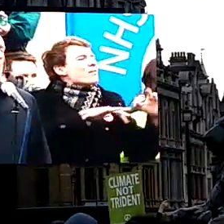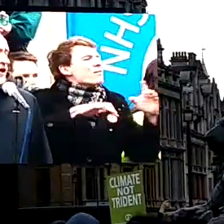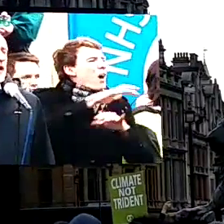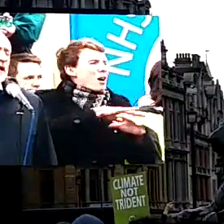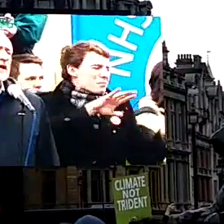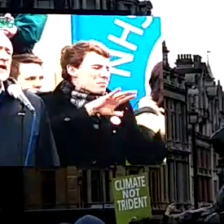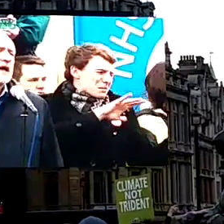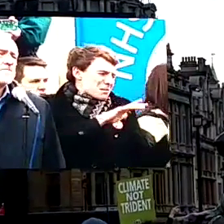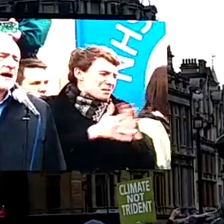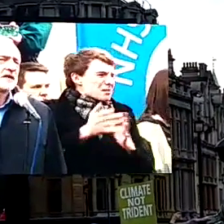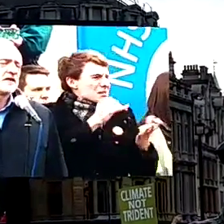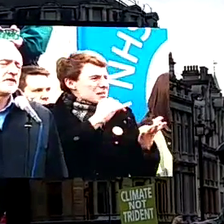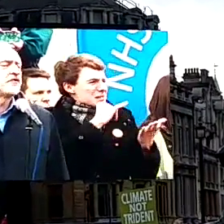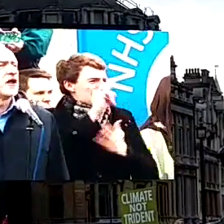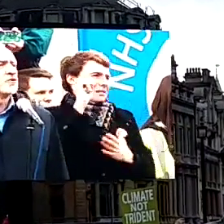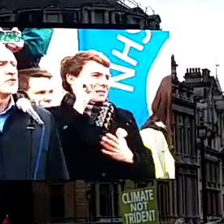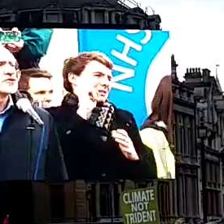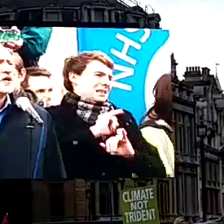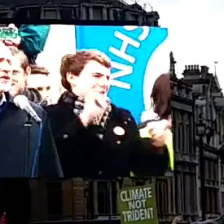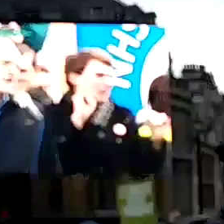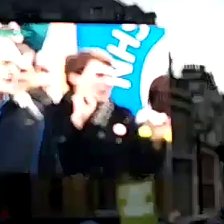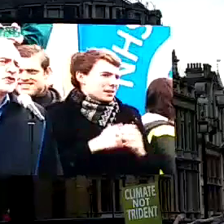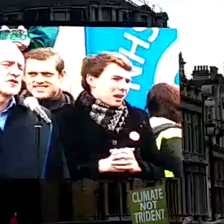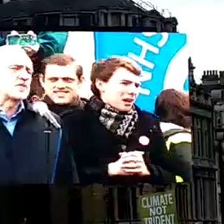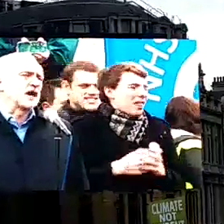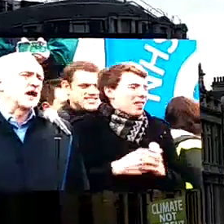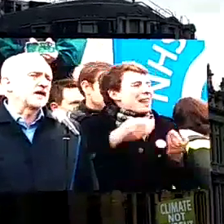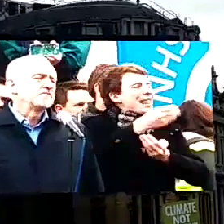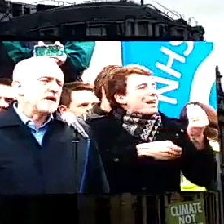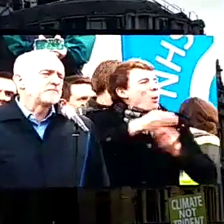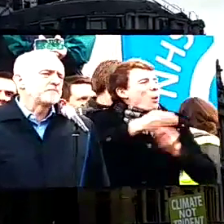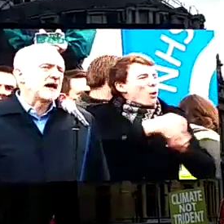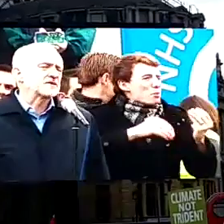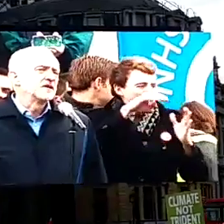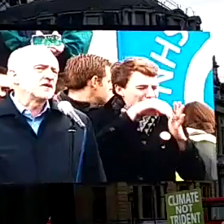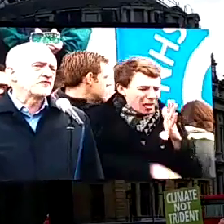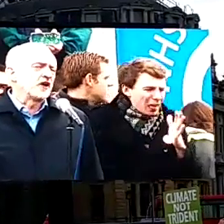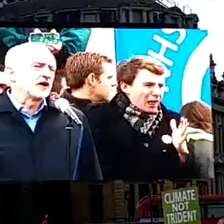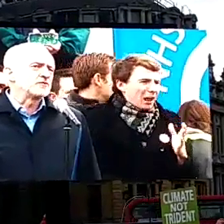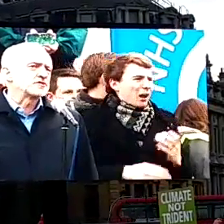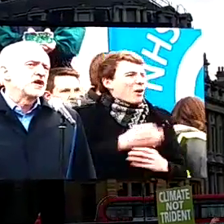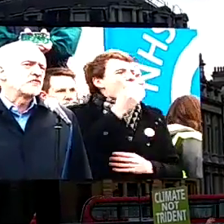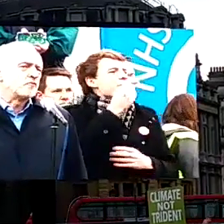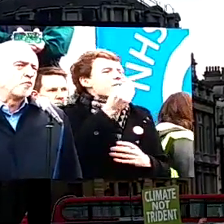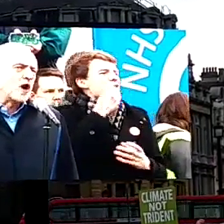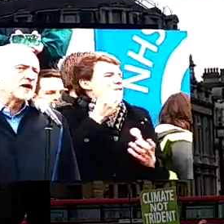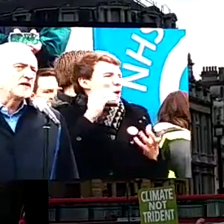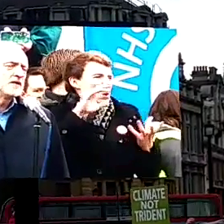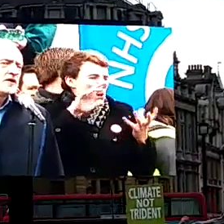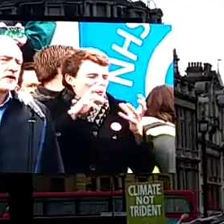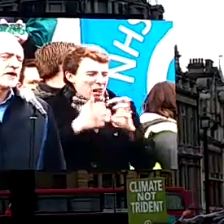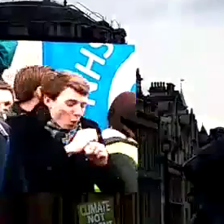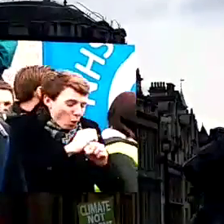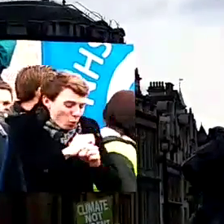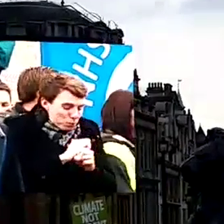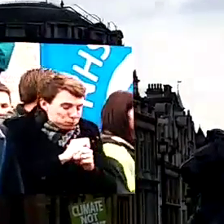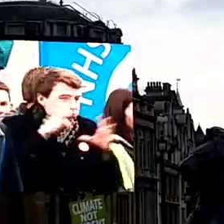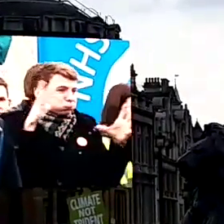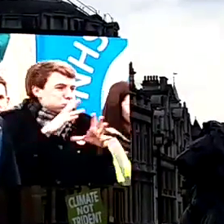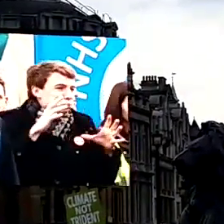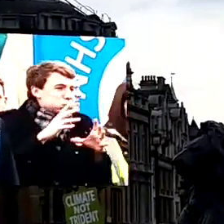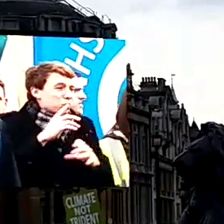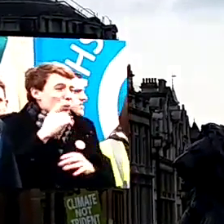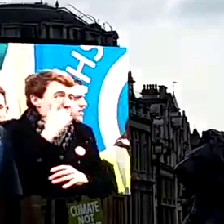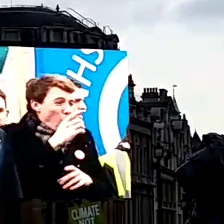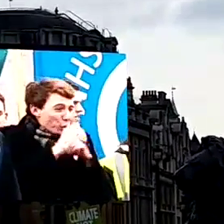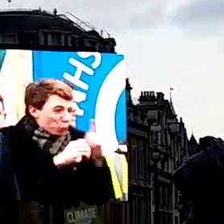the economic impact that follows, the food supply impact that follows from one in